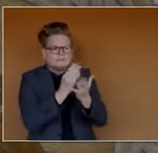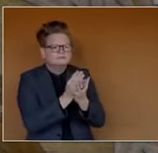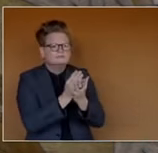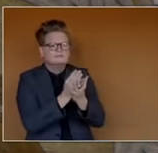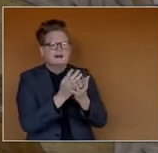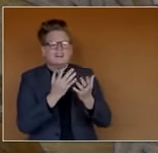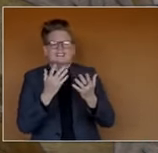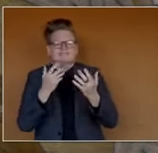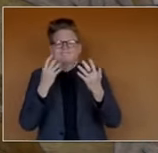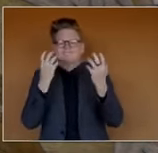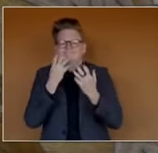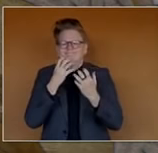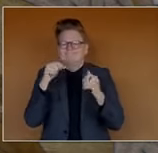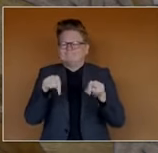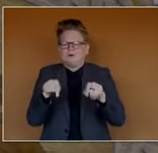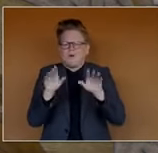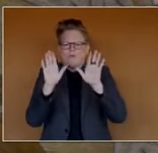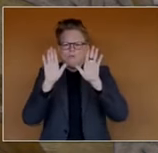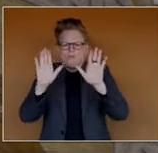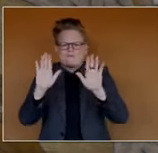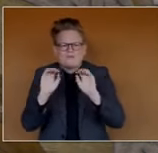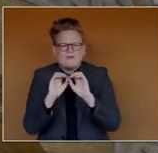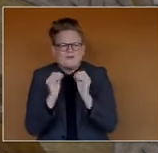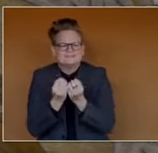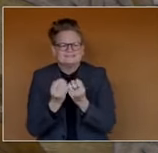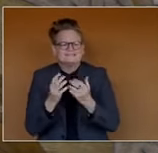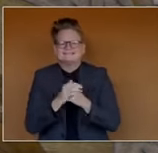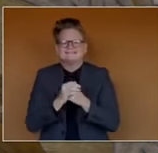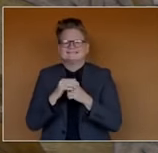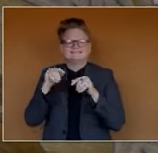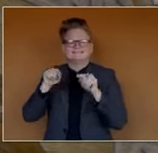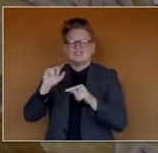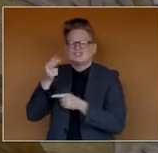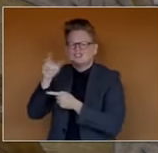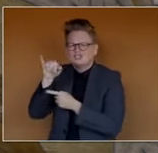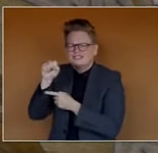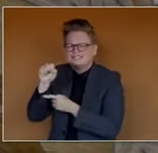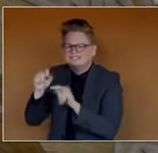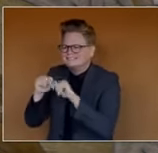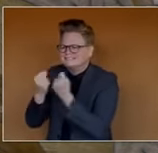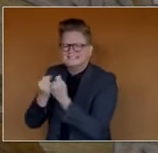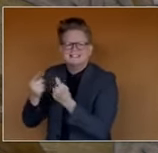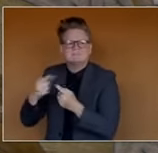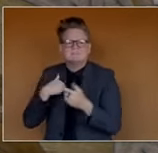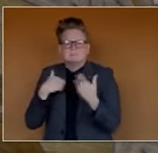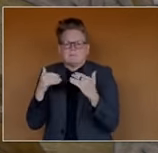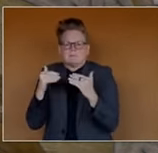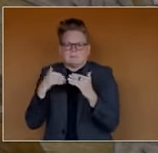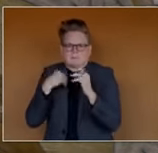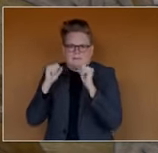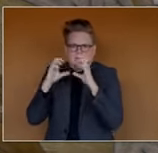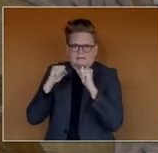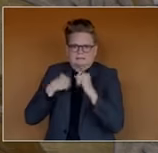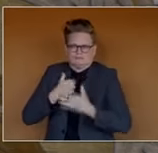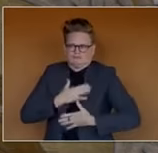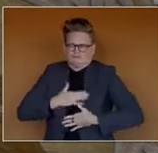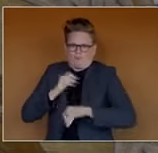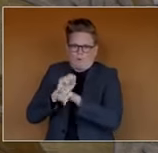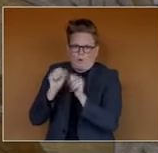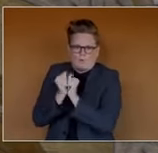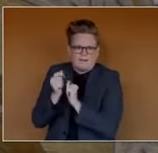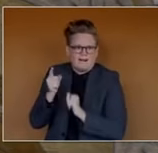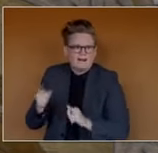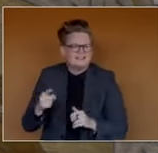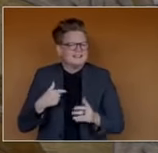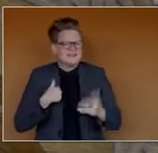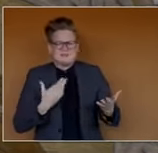and your whole team for all the amazing work that you've done. I think Mayor Schaaf said it extraordinarily well. We